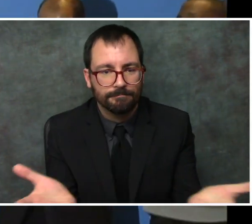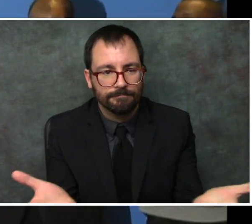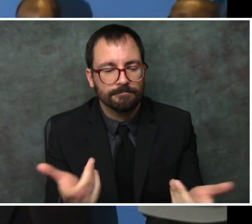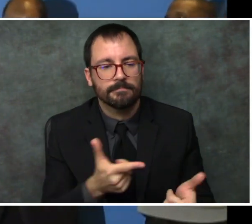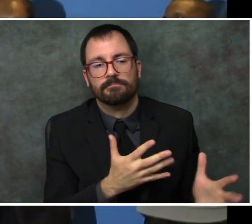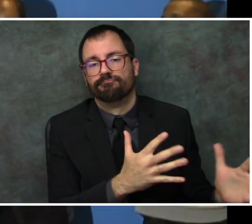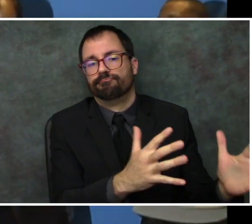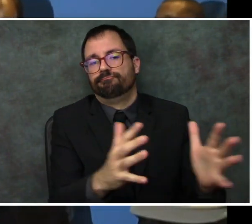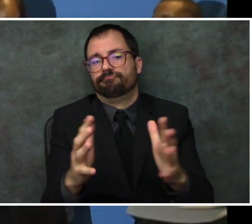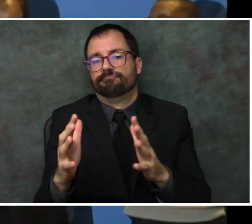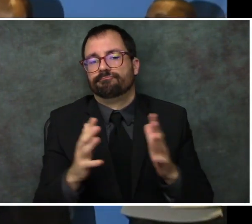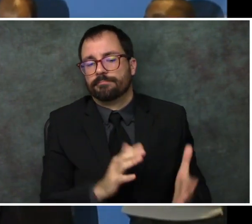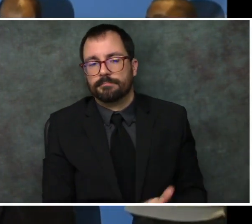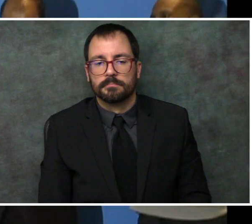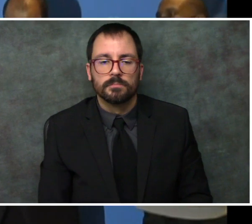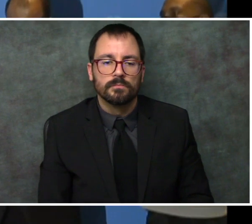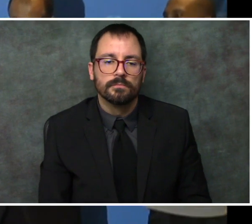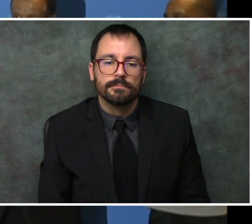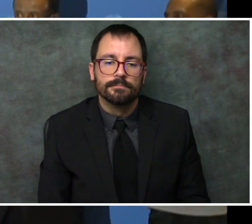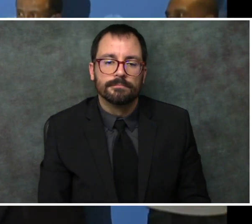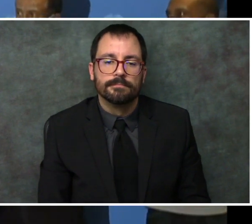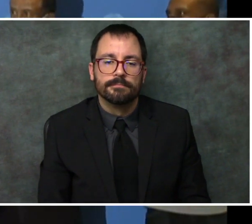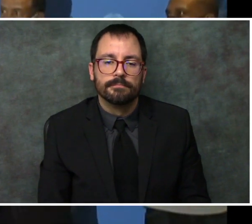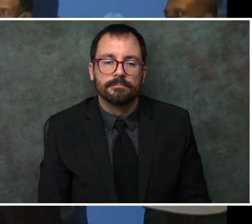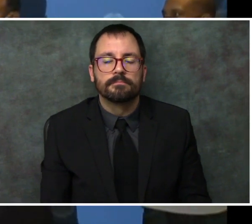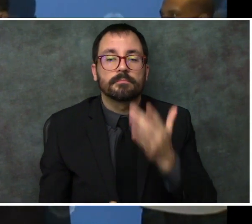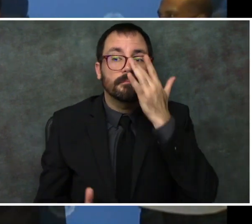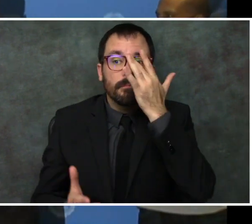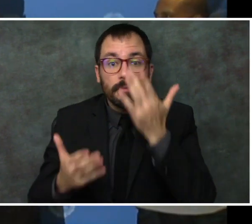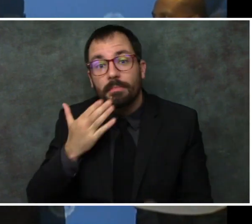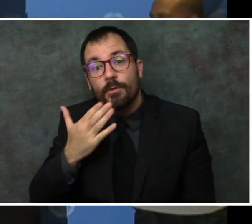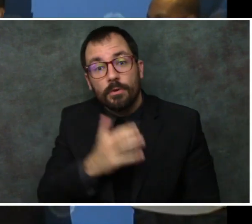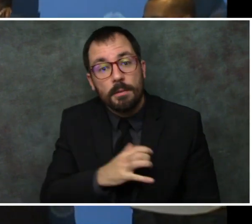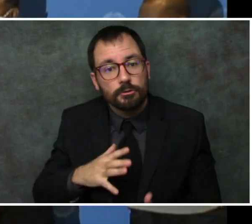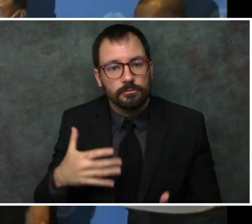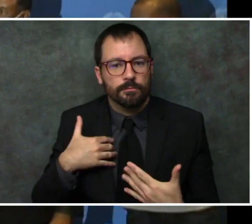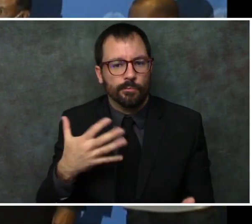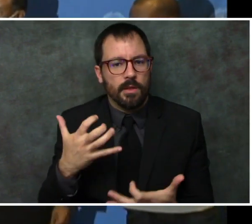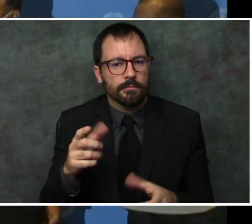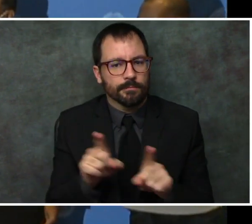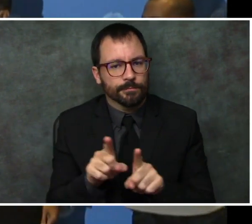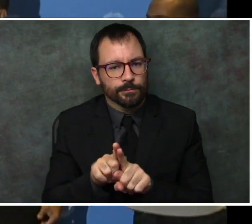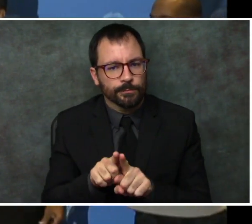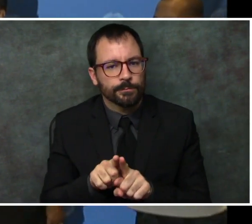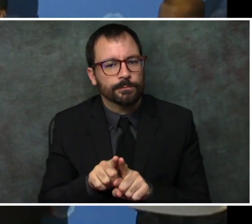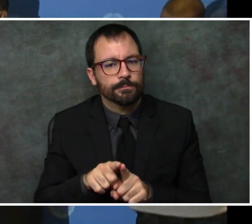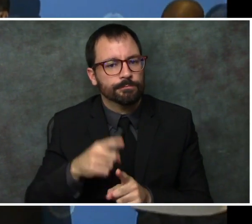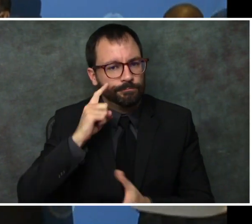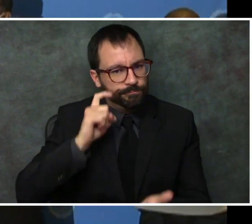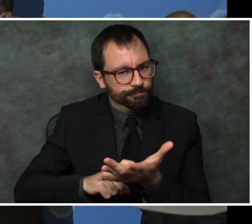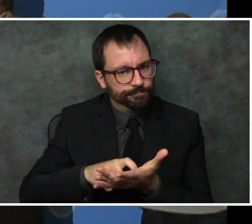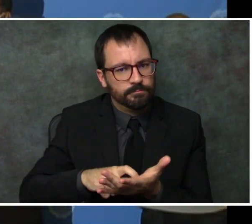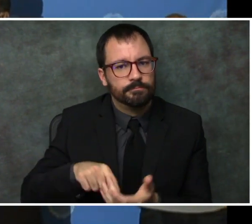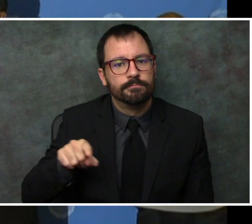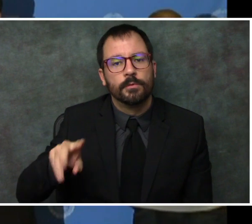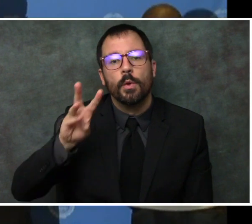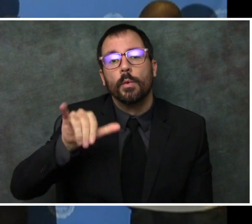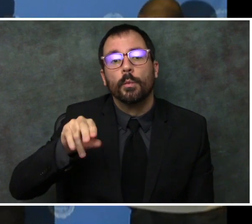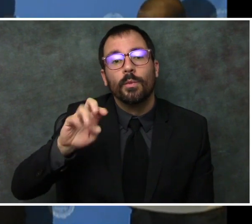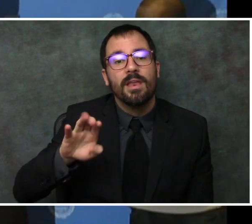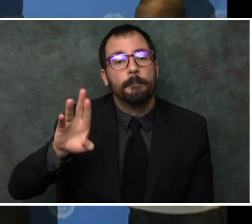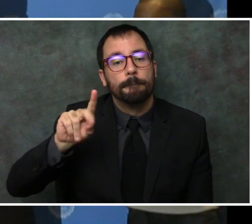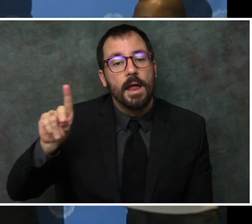Thank you, Commissioner, and I want to thank U.S. Attorney Wayne Budde again, Cesar Sullivan, President of the Boston Branch and